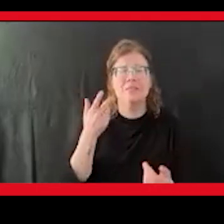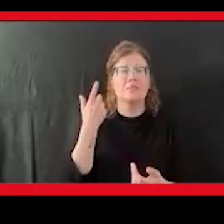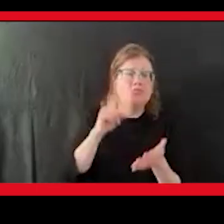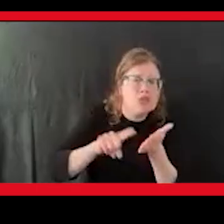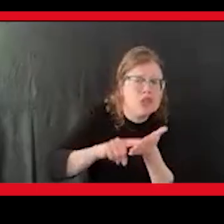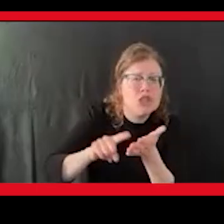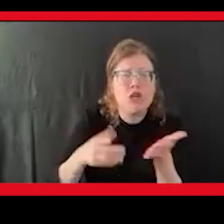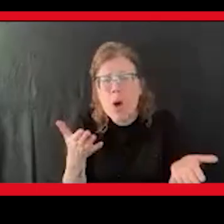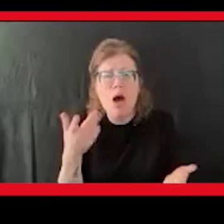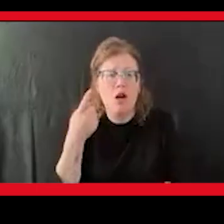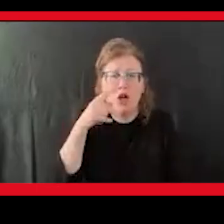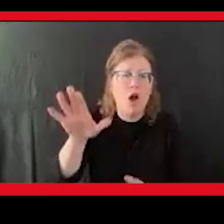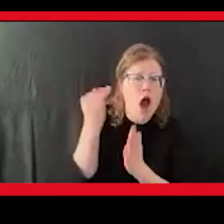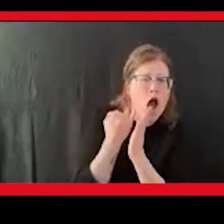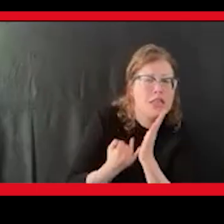community.